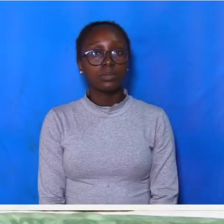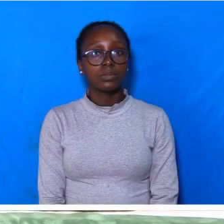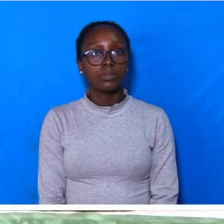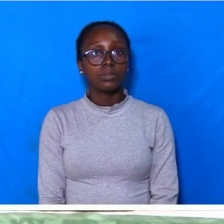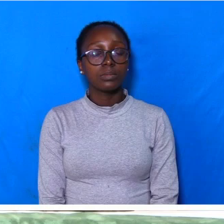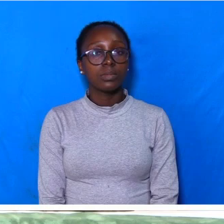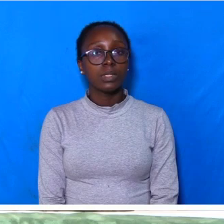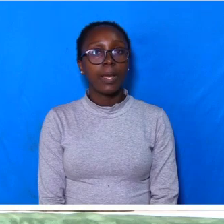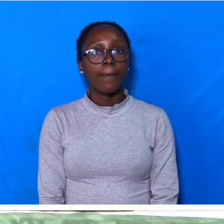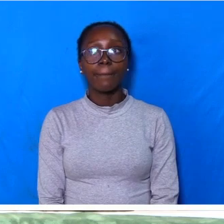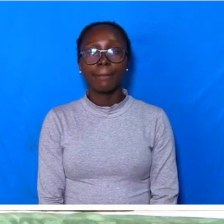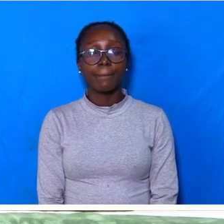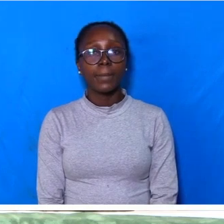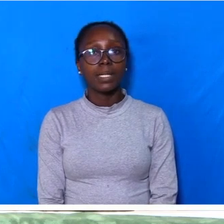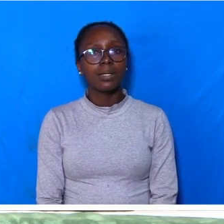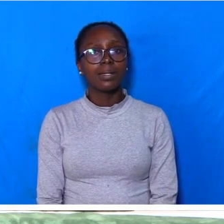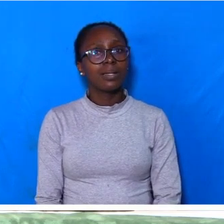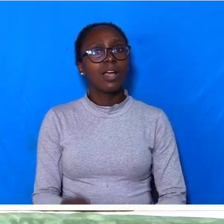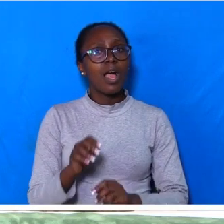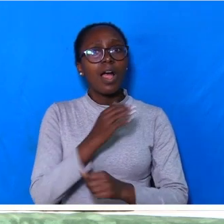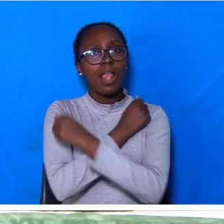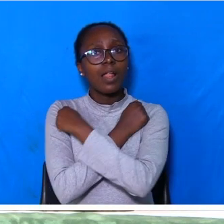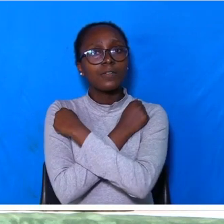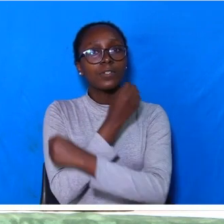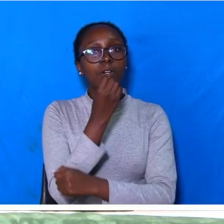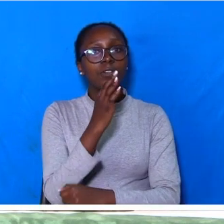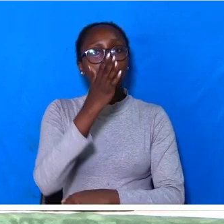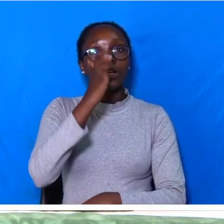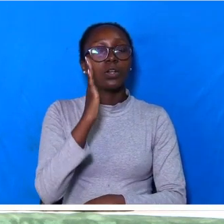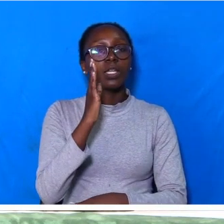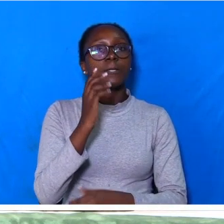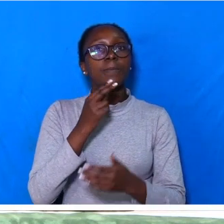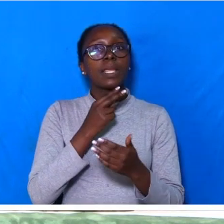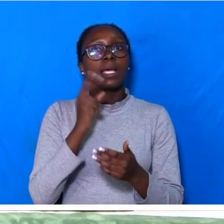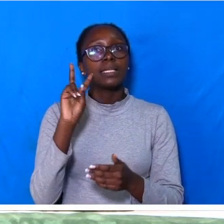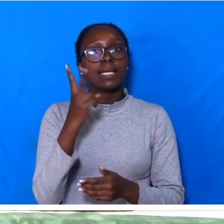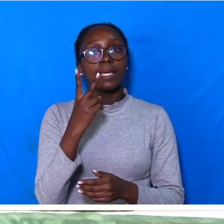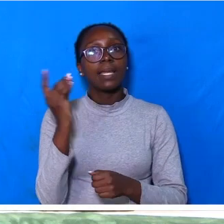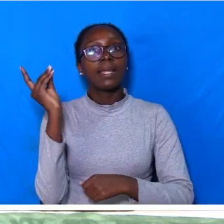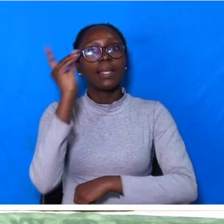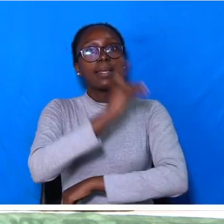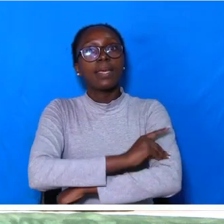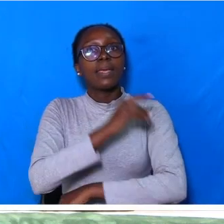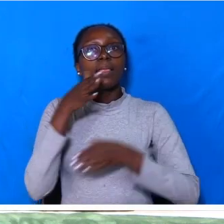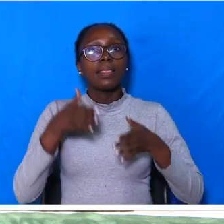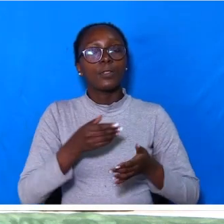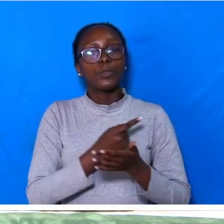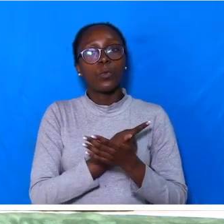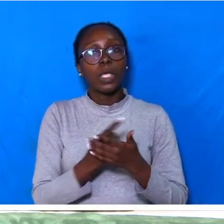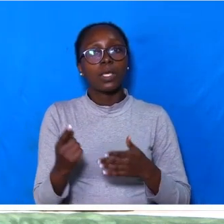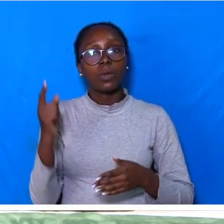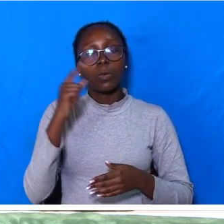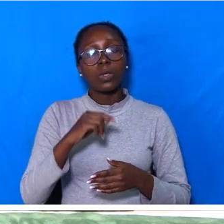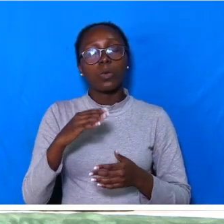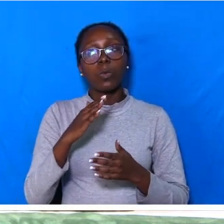Beloved of God, yet again, on our second day this week, we welcome you to our reflections